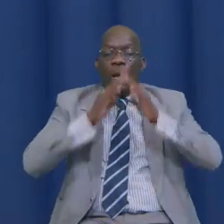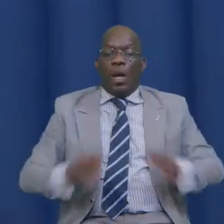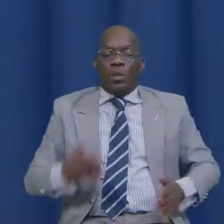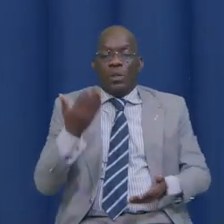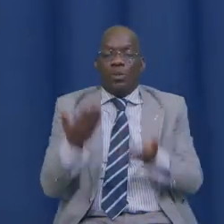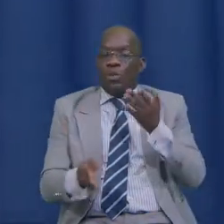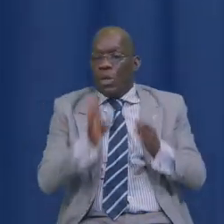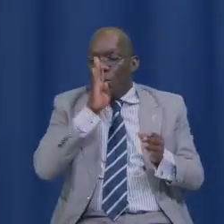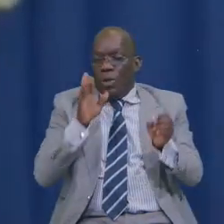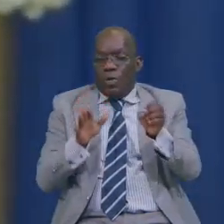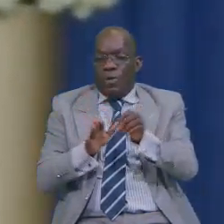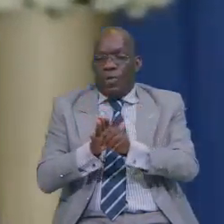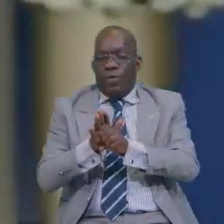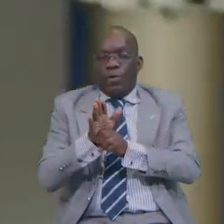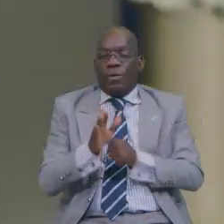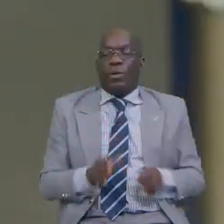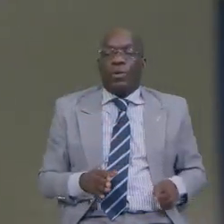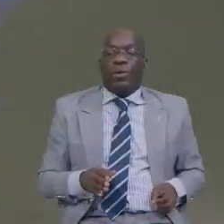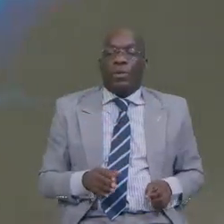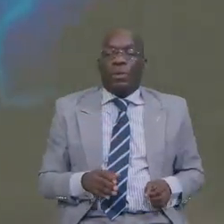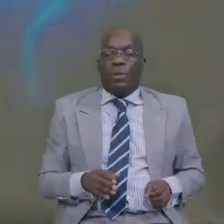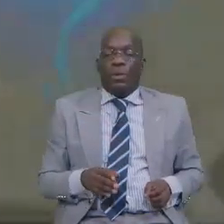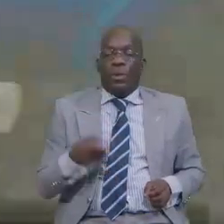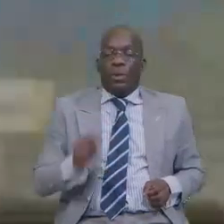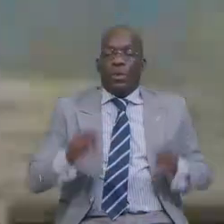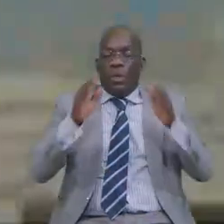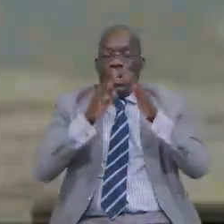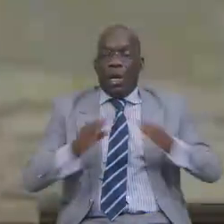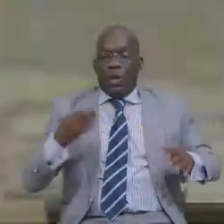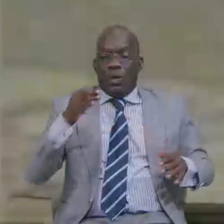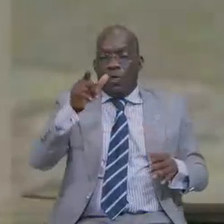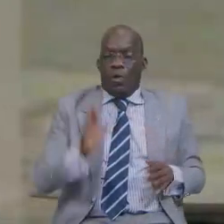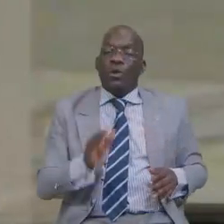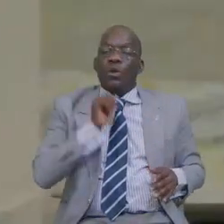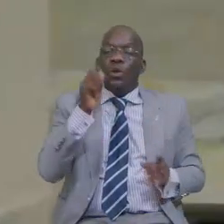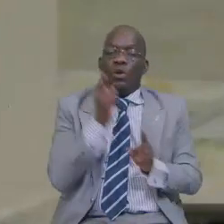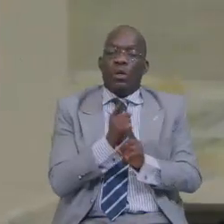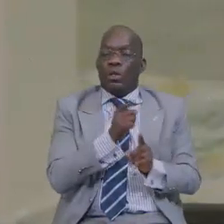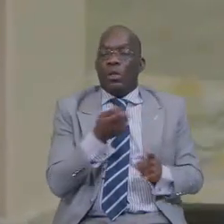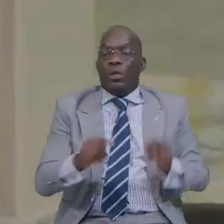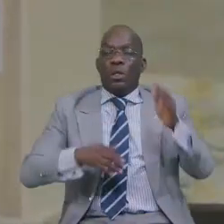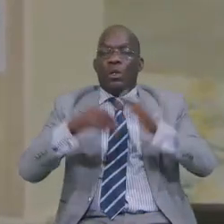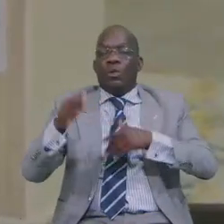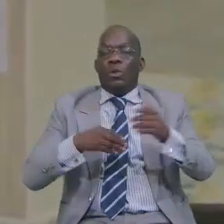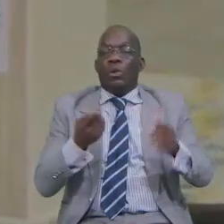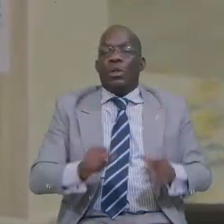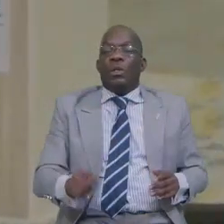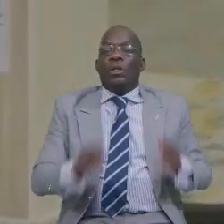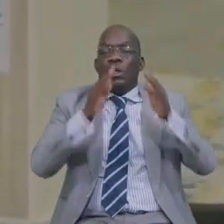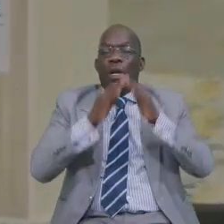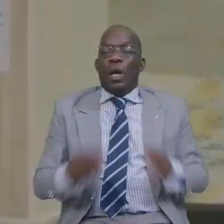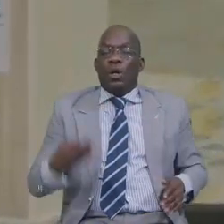be filled. The house of God, not just the building, the house of God is not